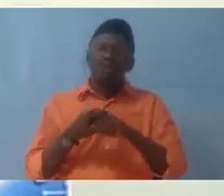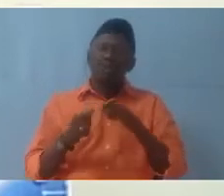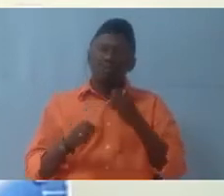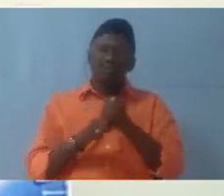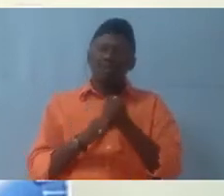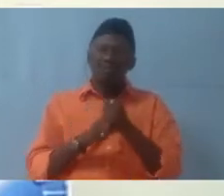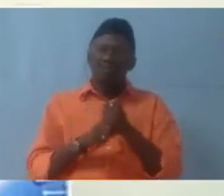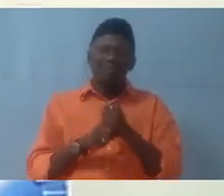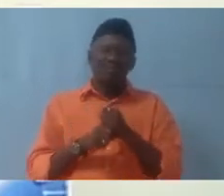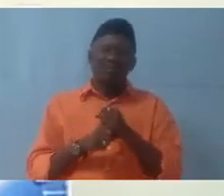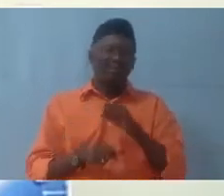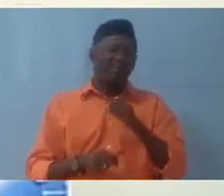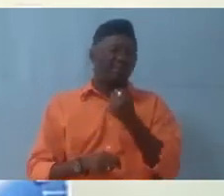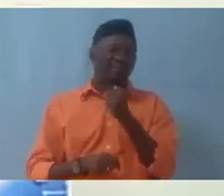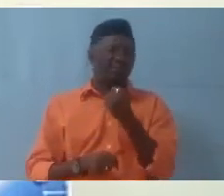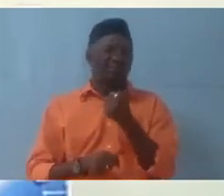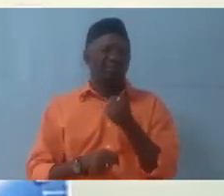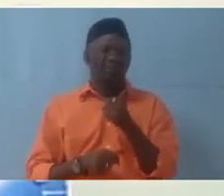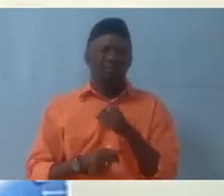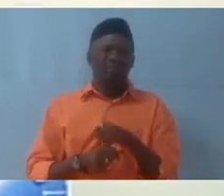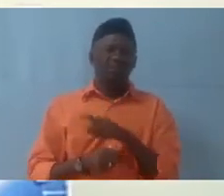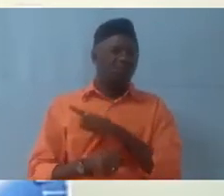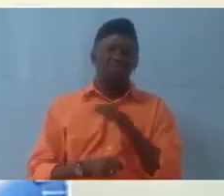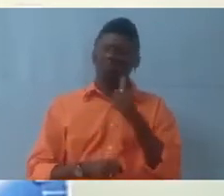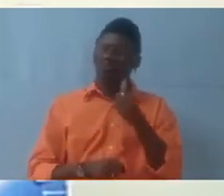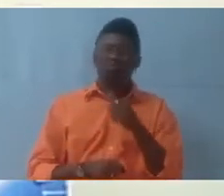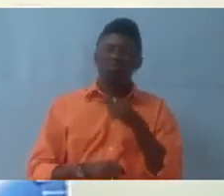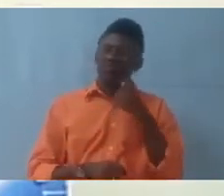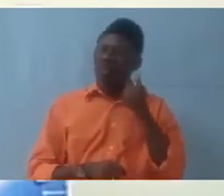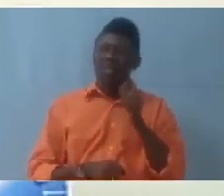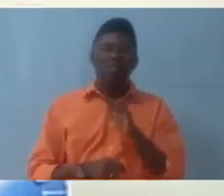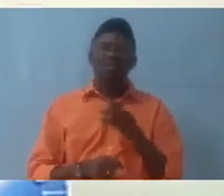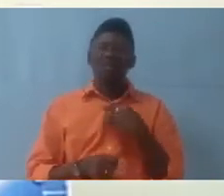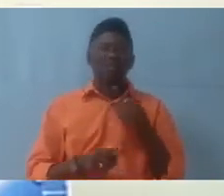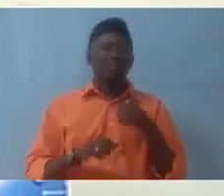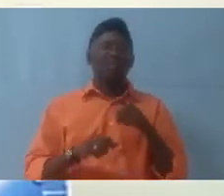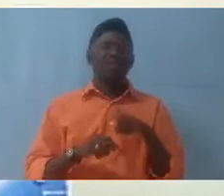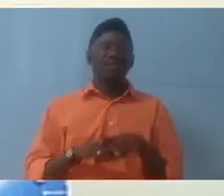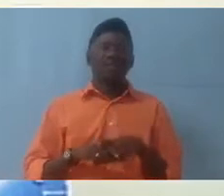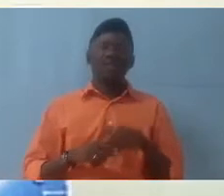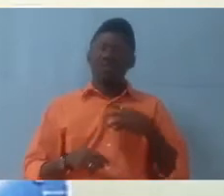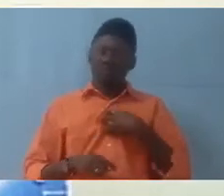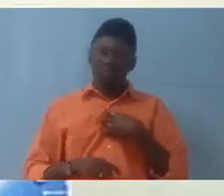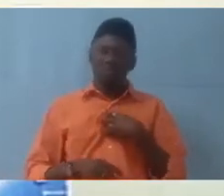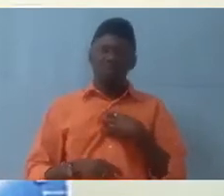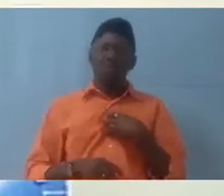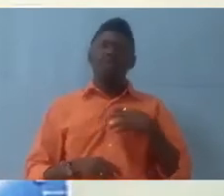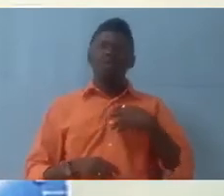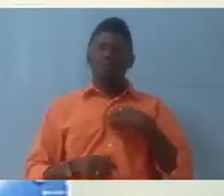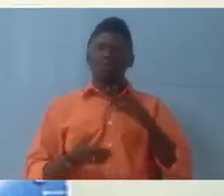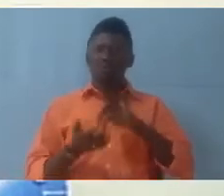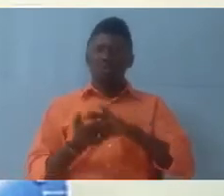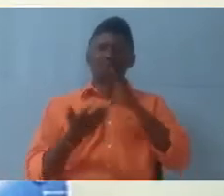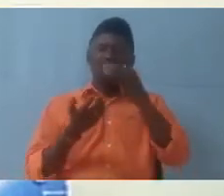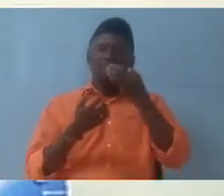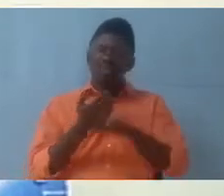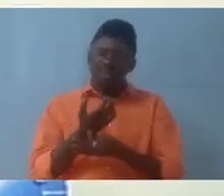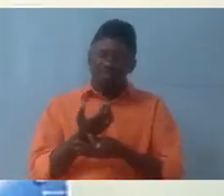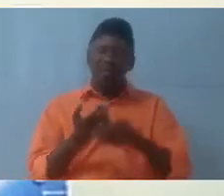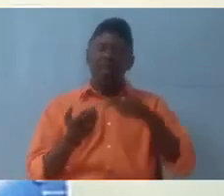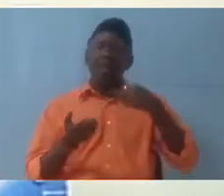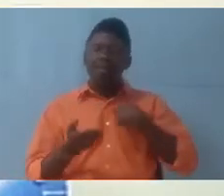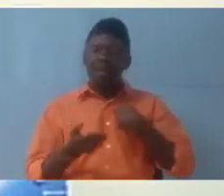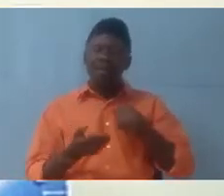by the day. And in his words, he will transfer me